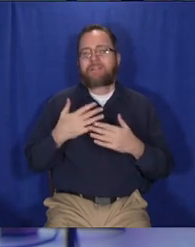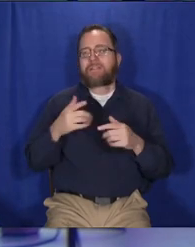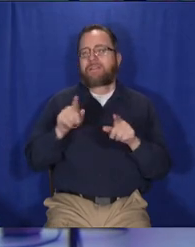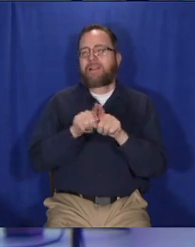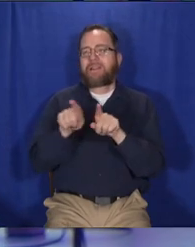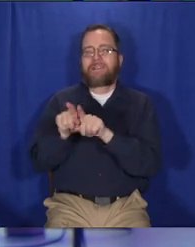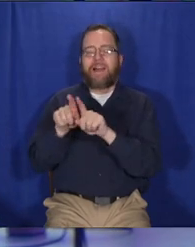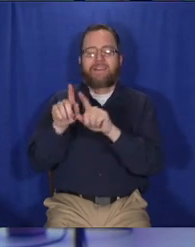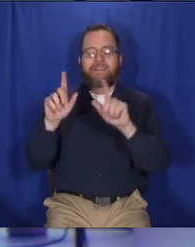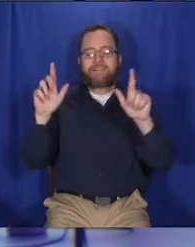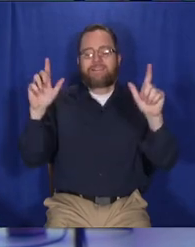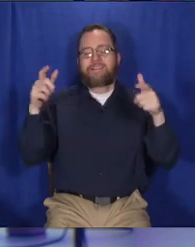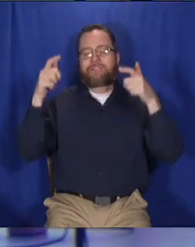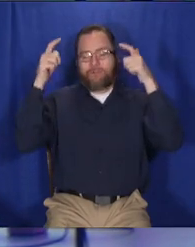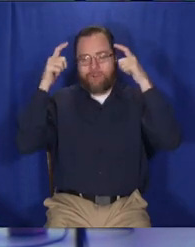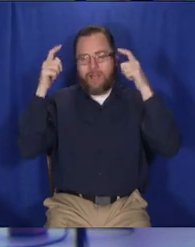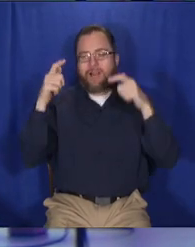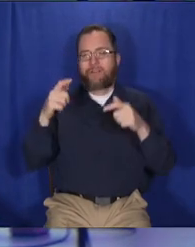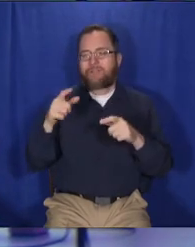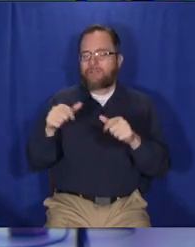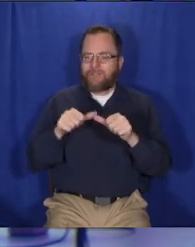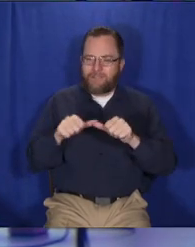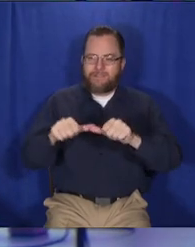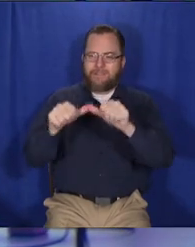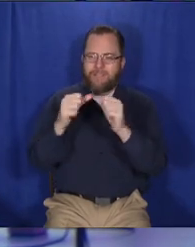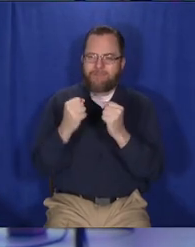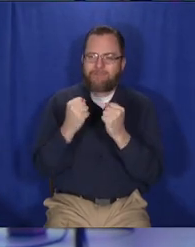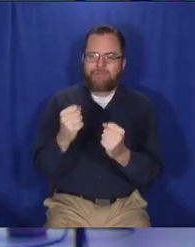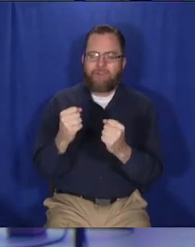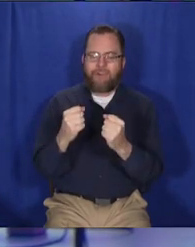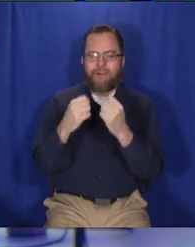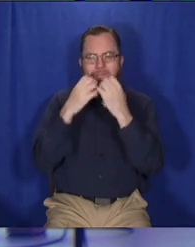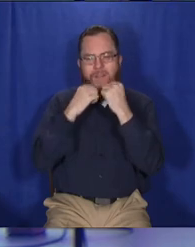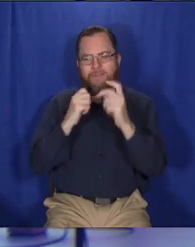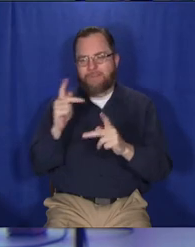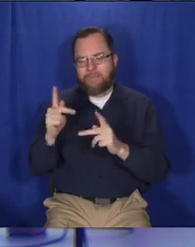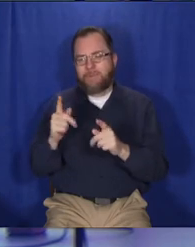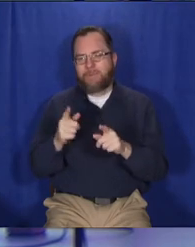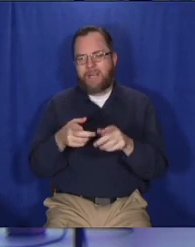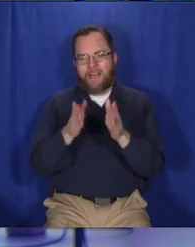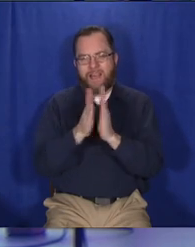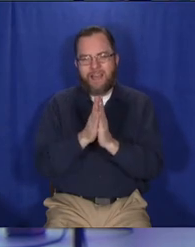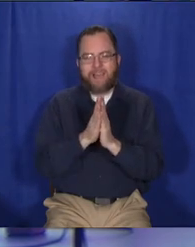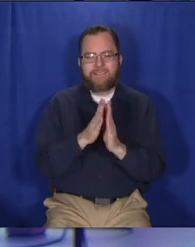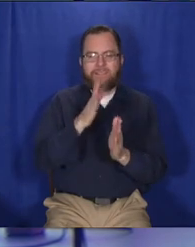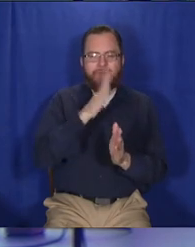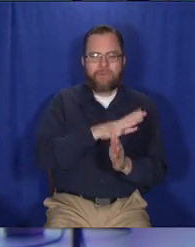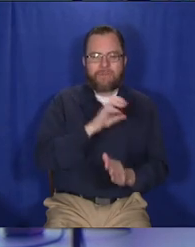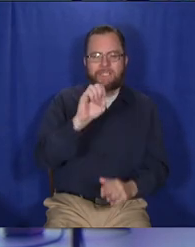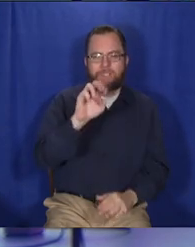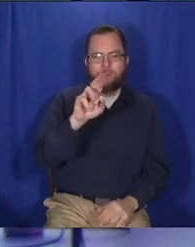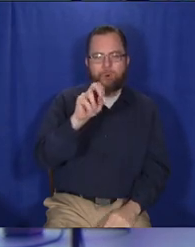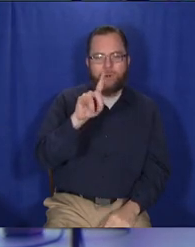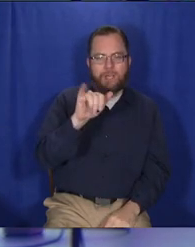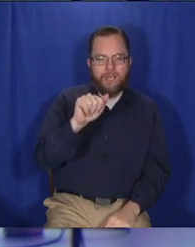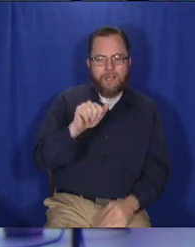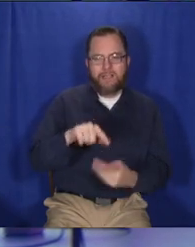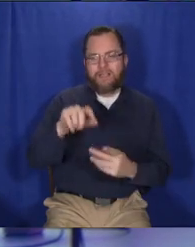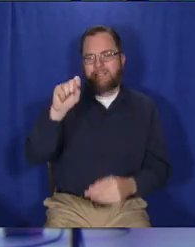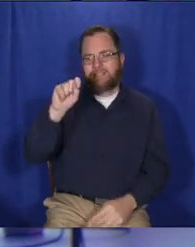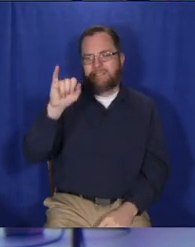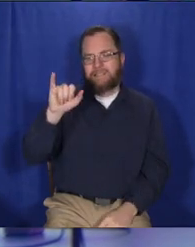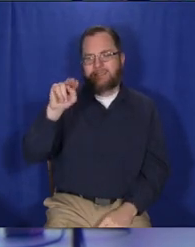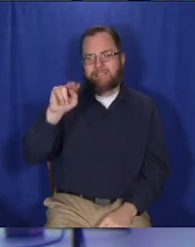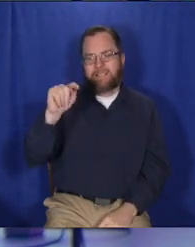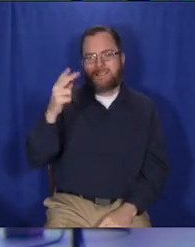stand firm thus in the Lord, my beloved. I entreat Euodia and I entreat Syntyche to agree in the